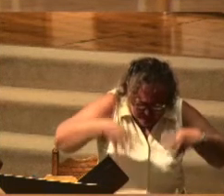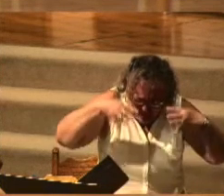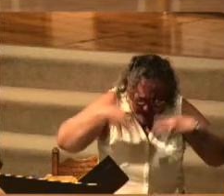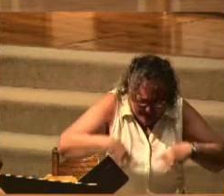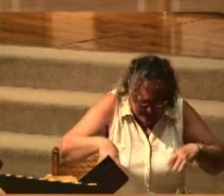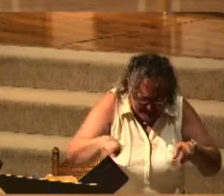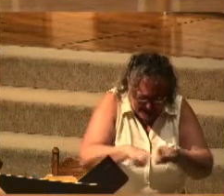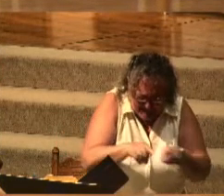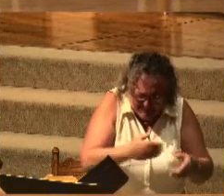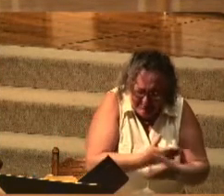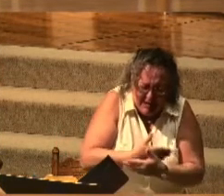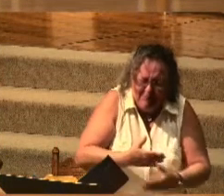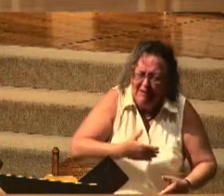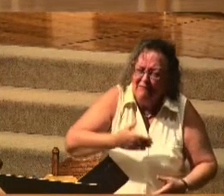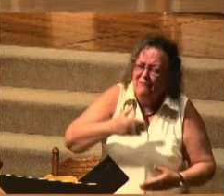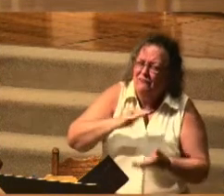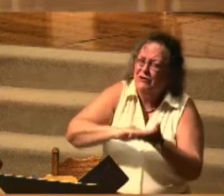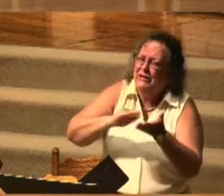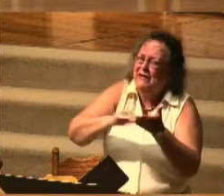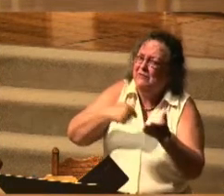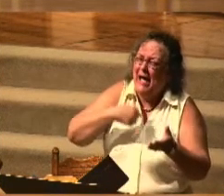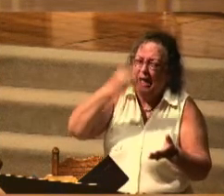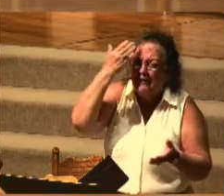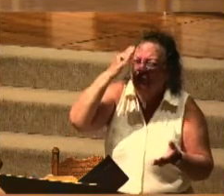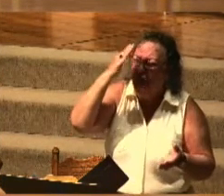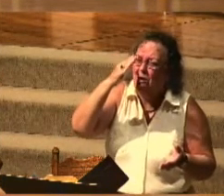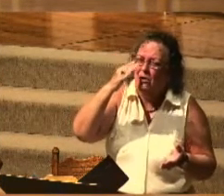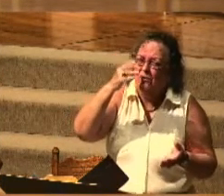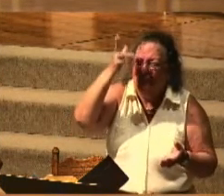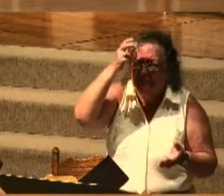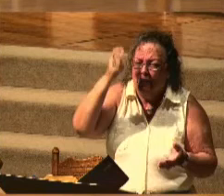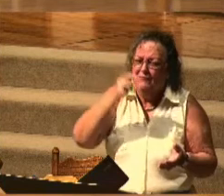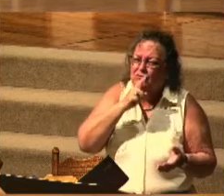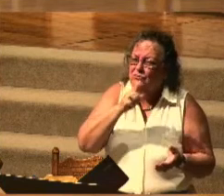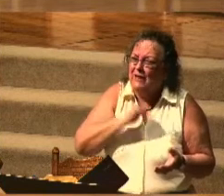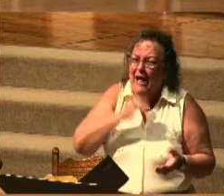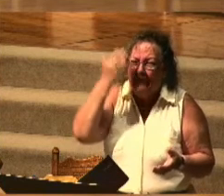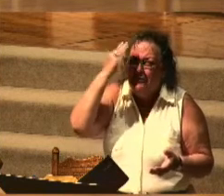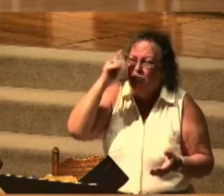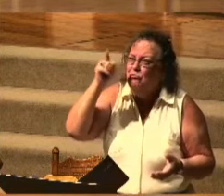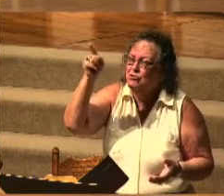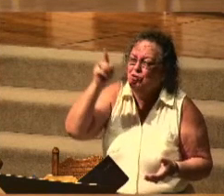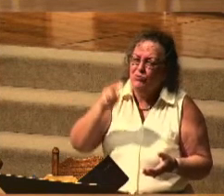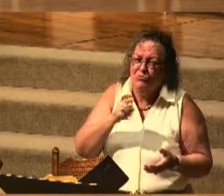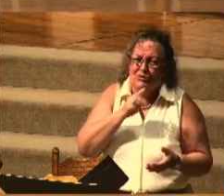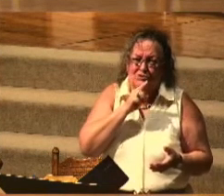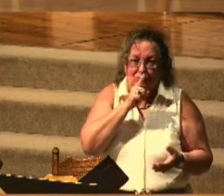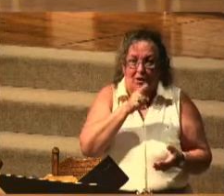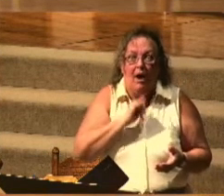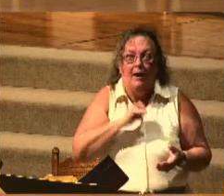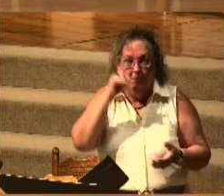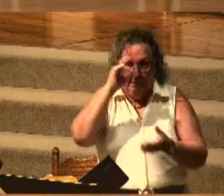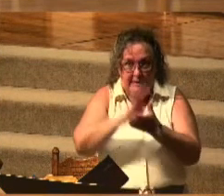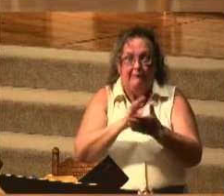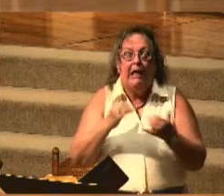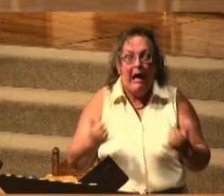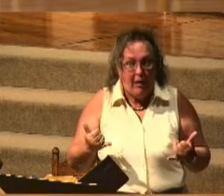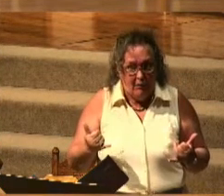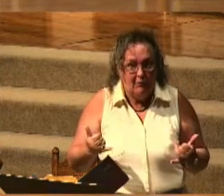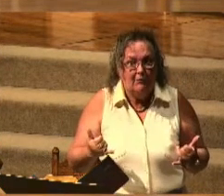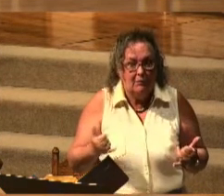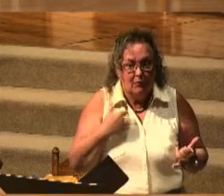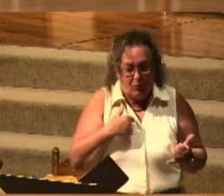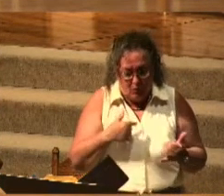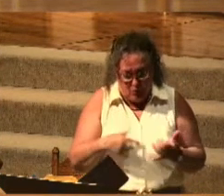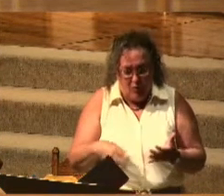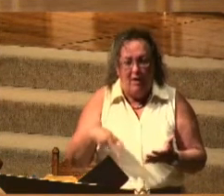me. I didn't know. I didn't know the devil was real and I didn't know you was real. But God, I believe now." And when I got up